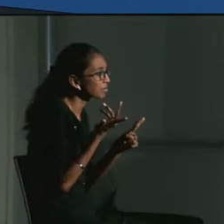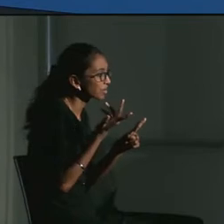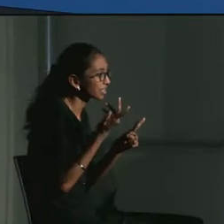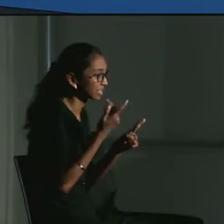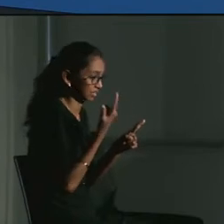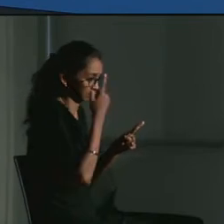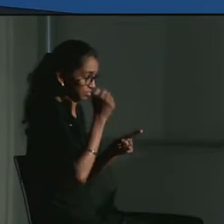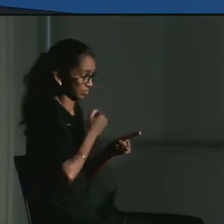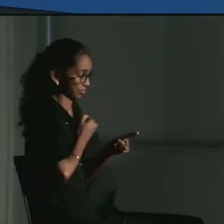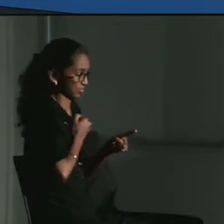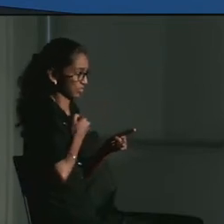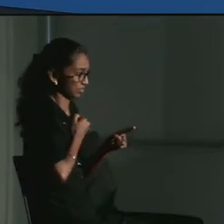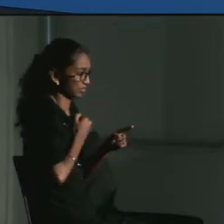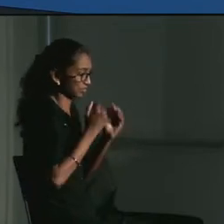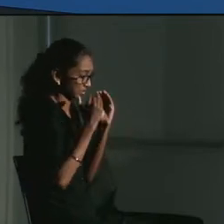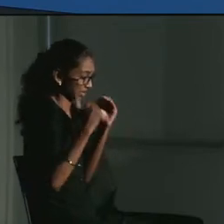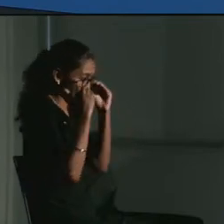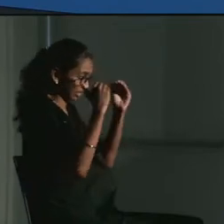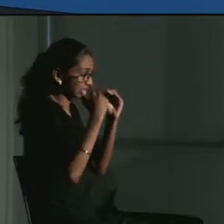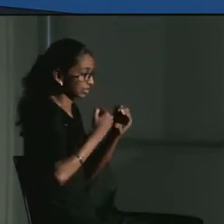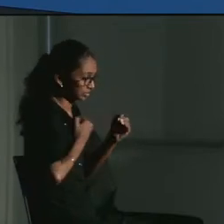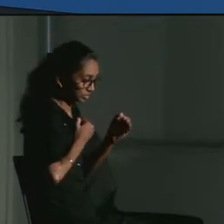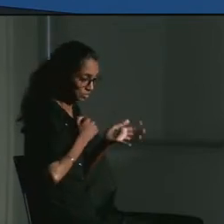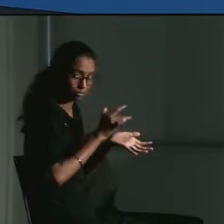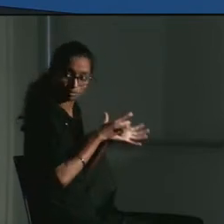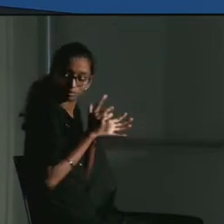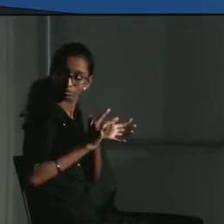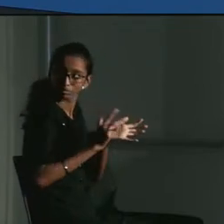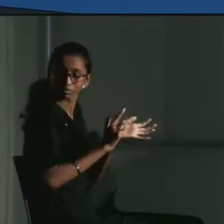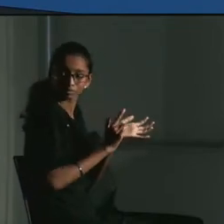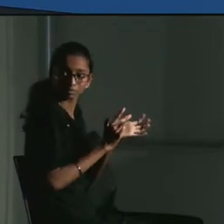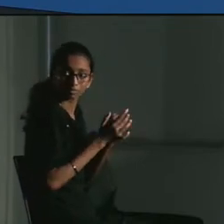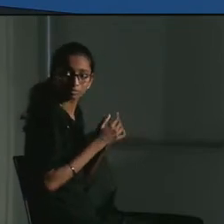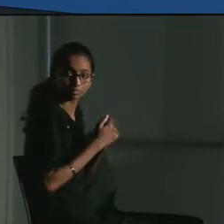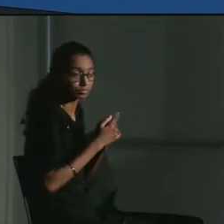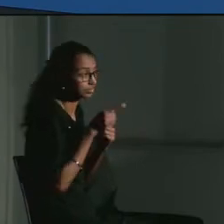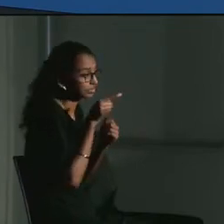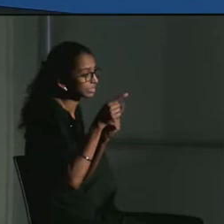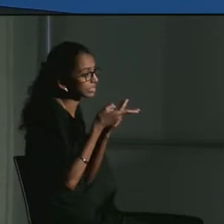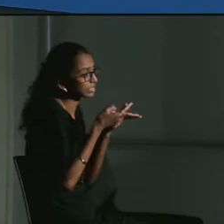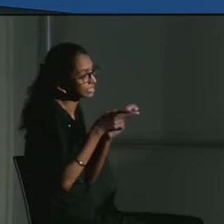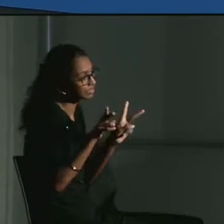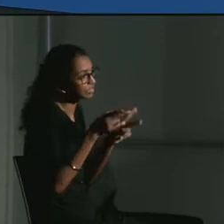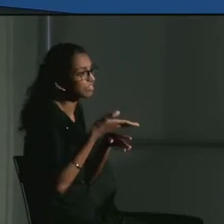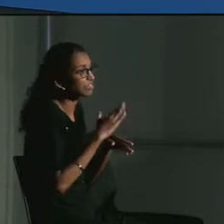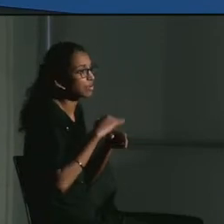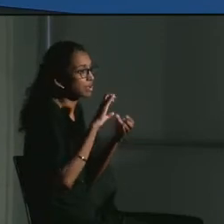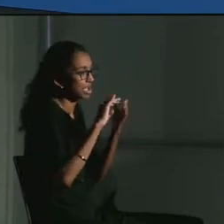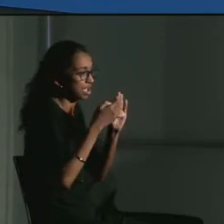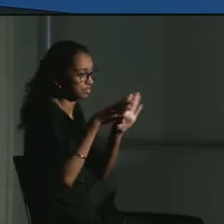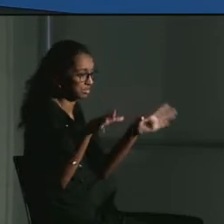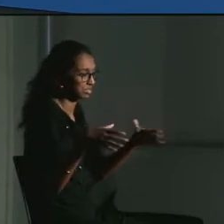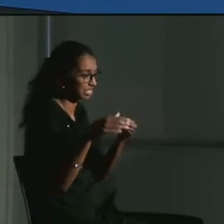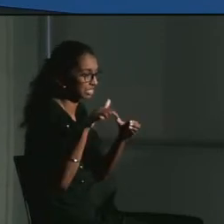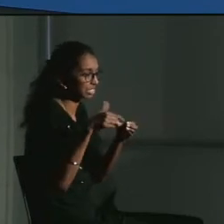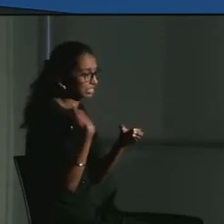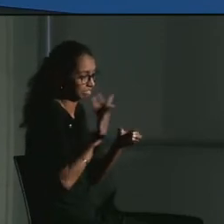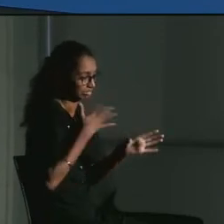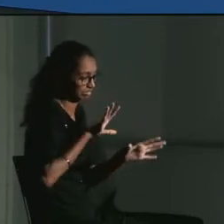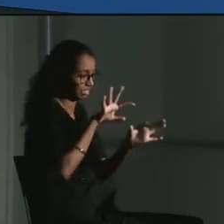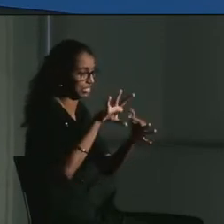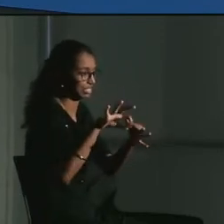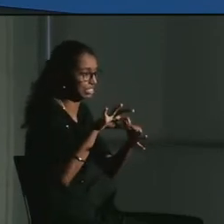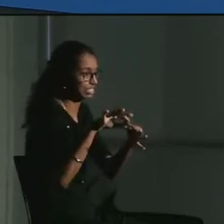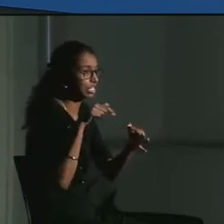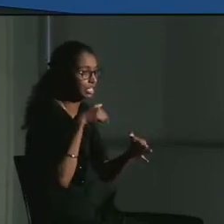my privilege and my location, it is different from the communities that I may have engaged with, and I